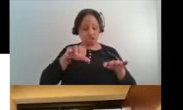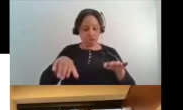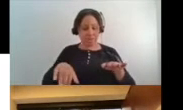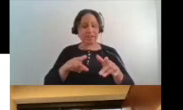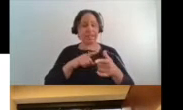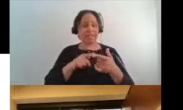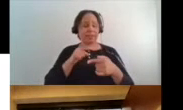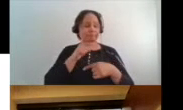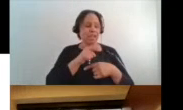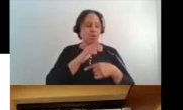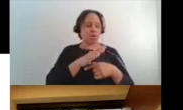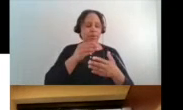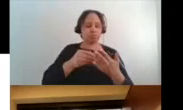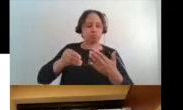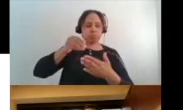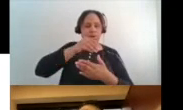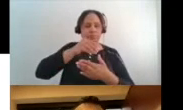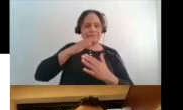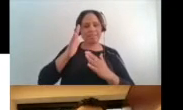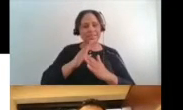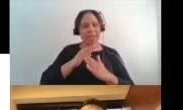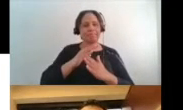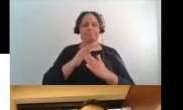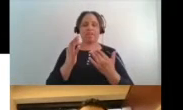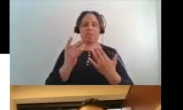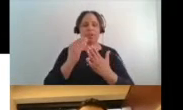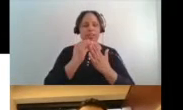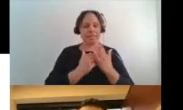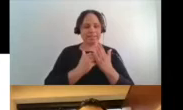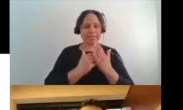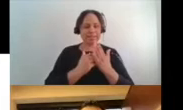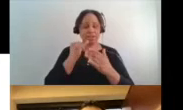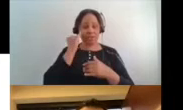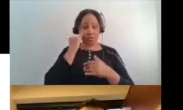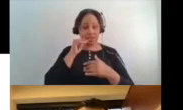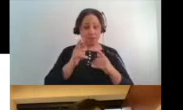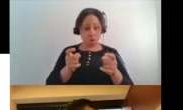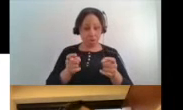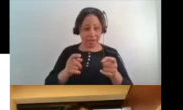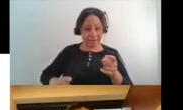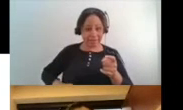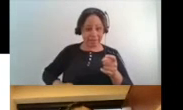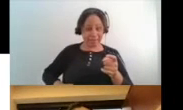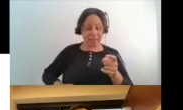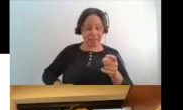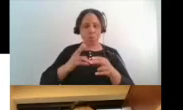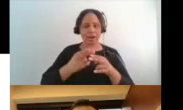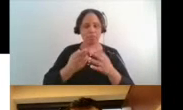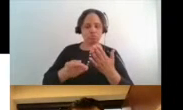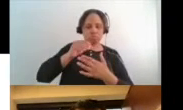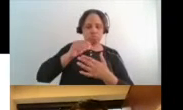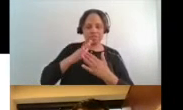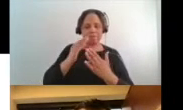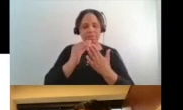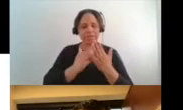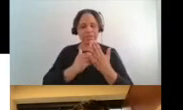safety mechanism that as a donor, a kidney donor, you don't have to have that fear, okay? But it's our job to make sure you don't have risk factors